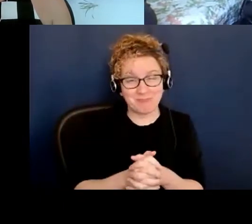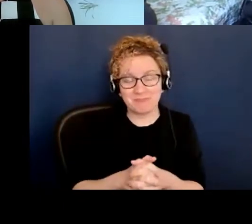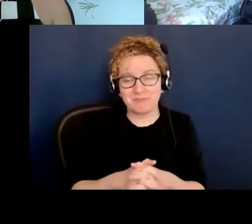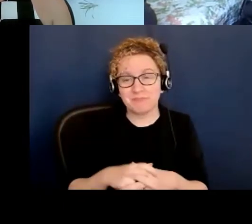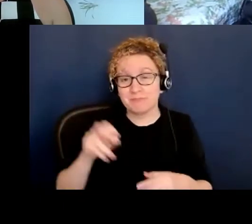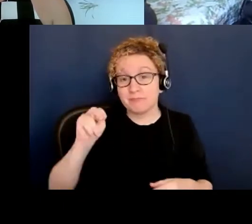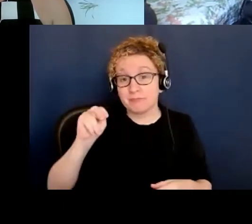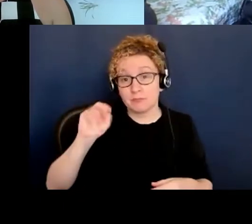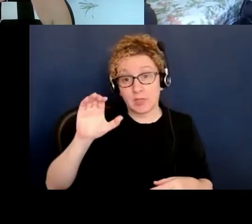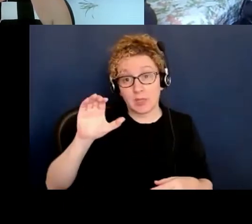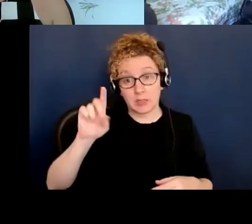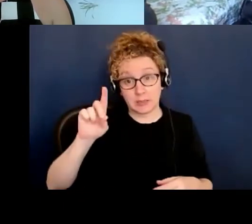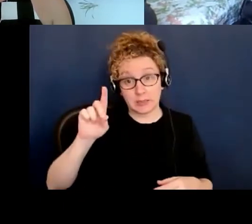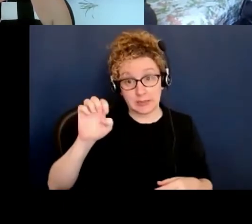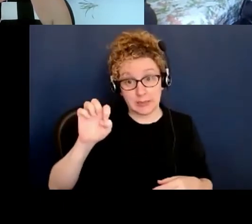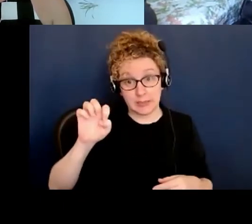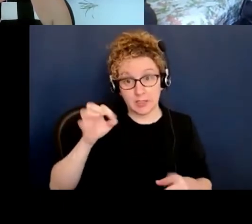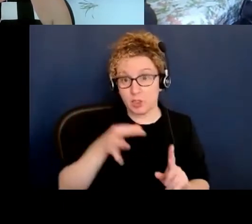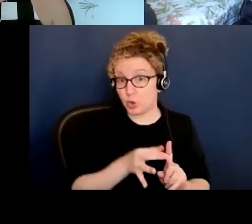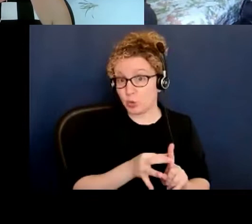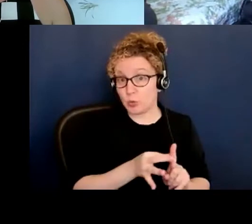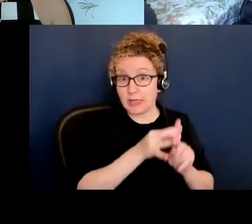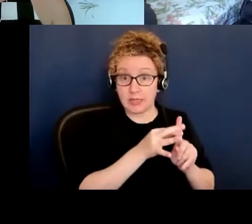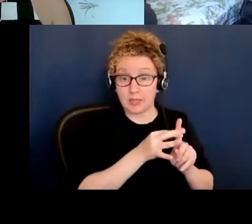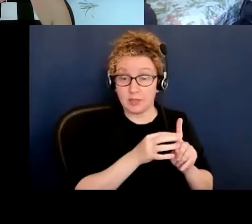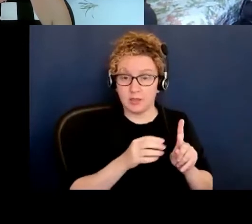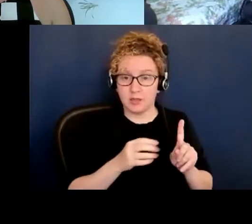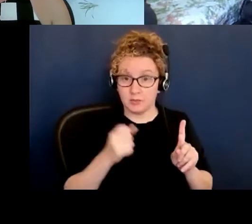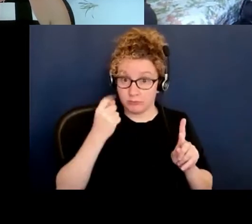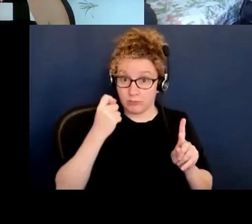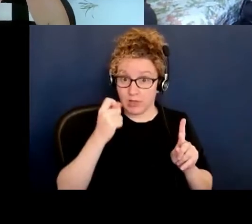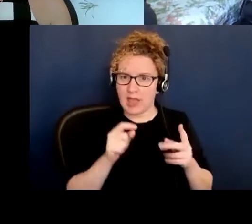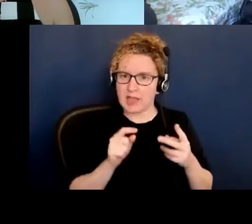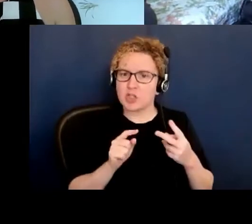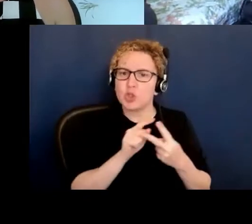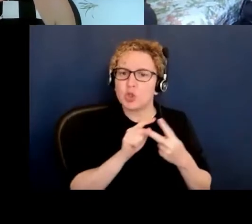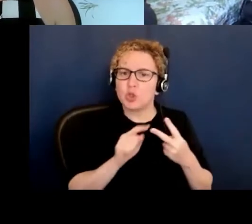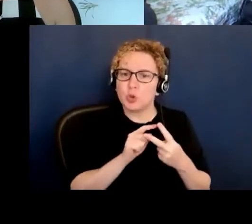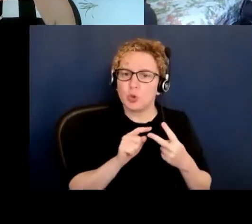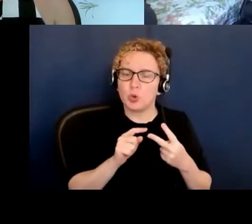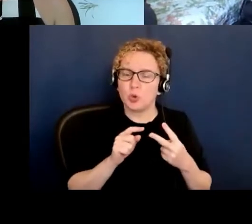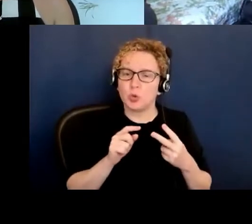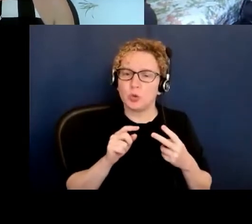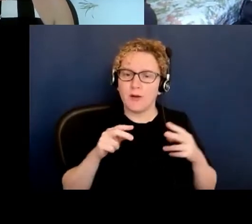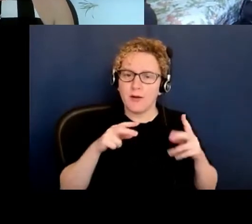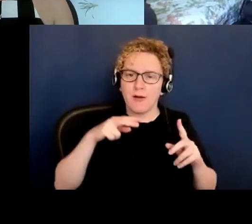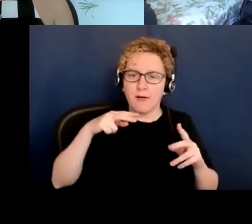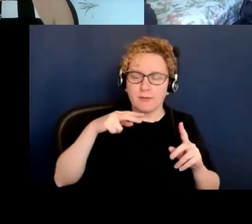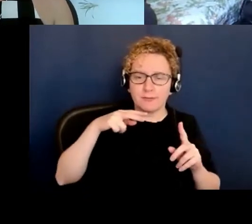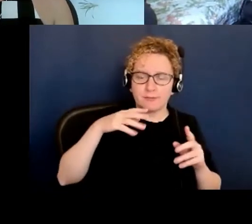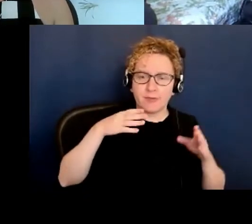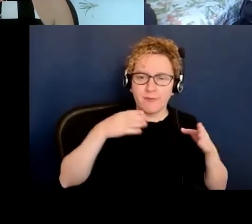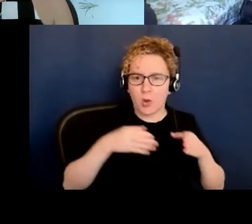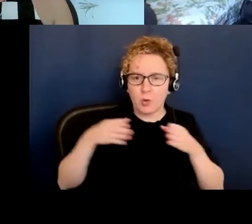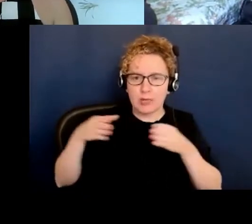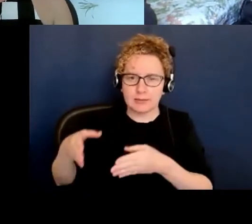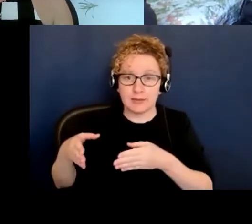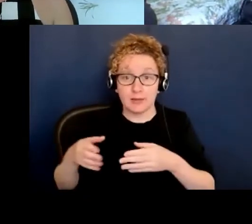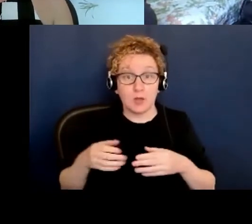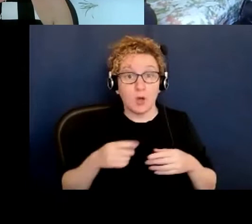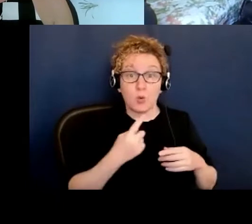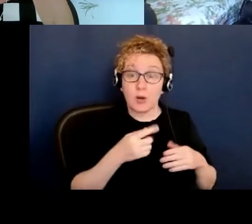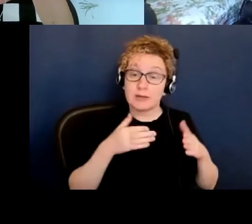unique because it has two constituencies, as I mentioned. One is international, is people with